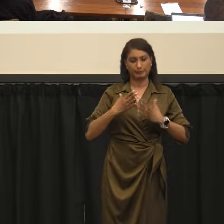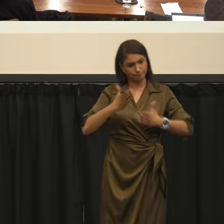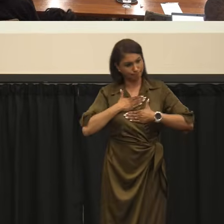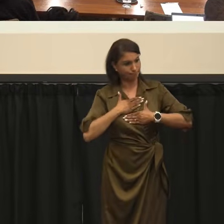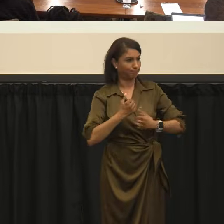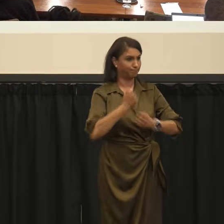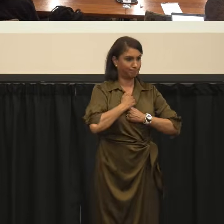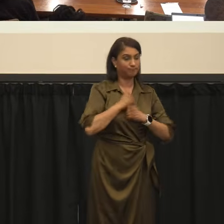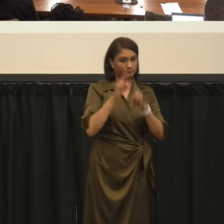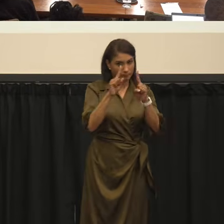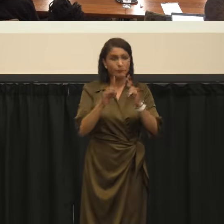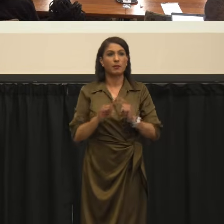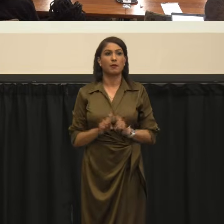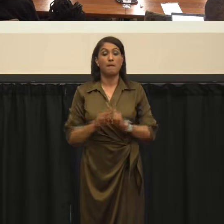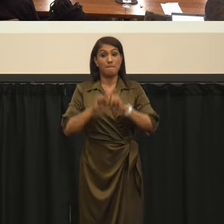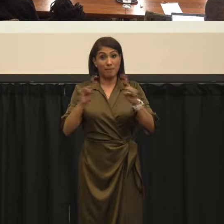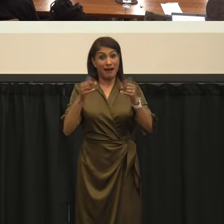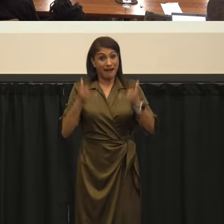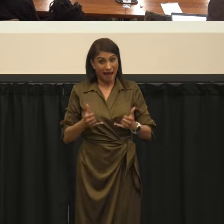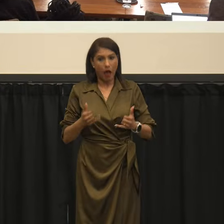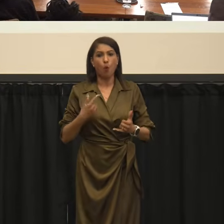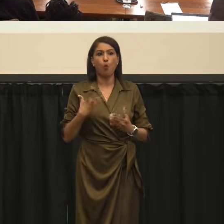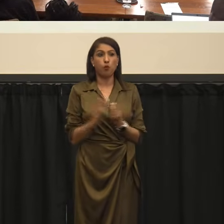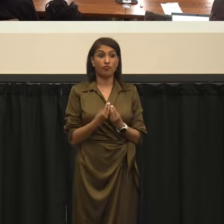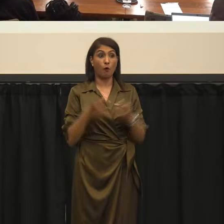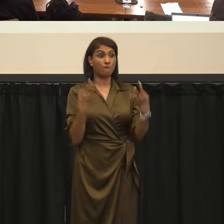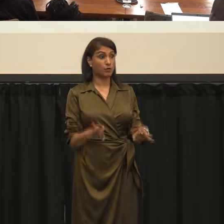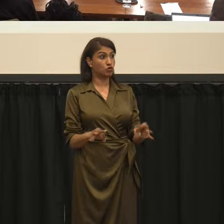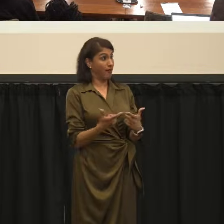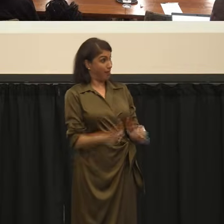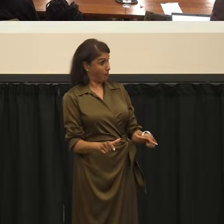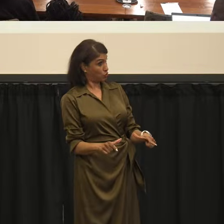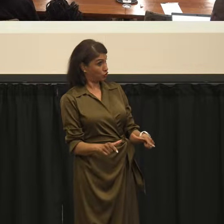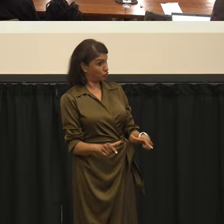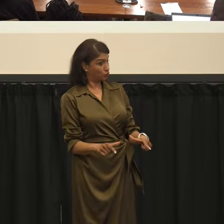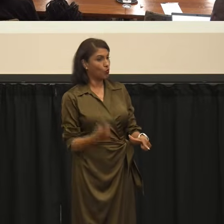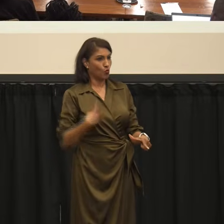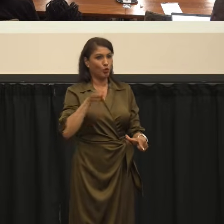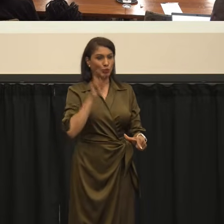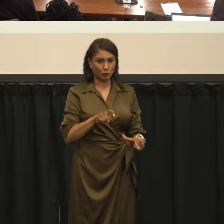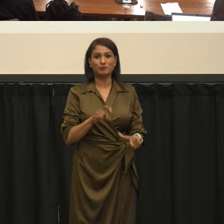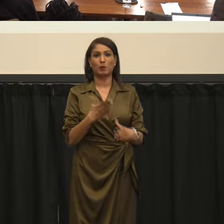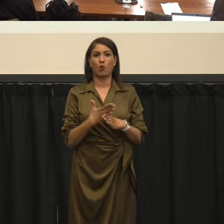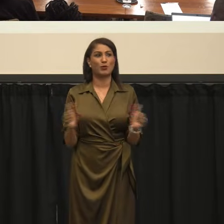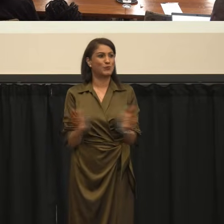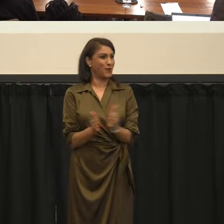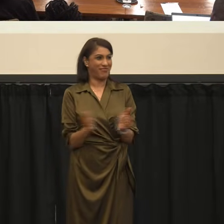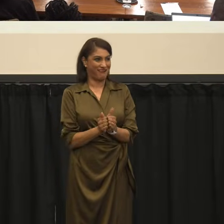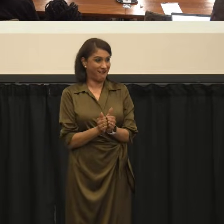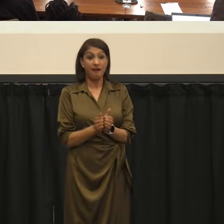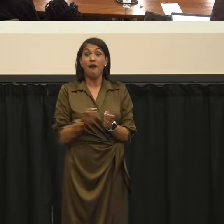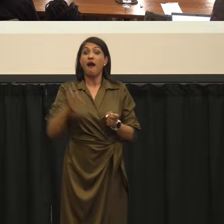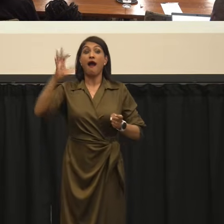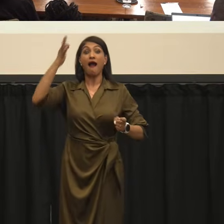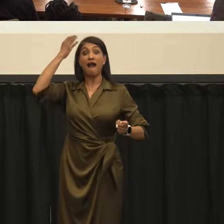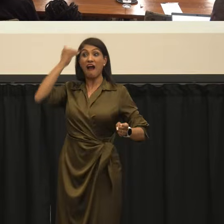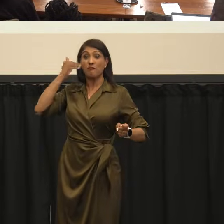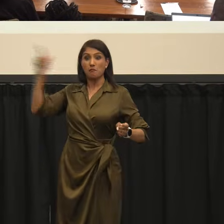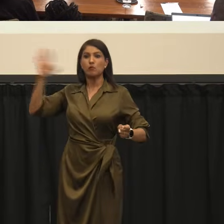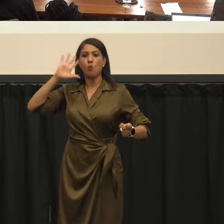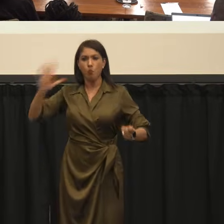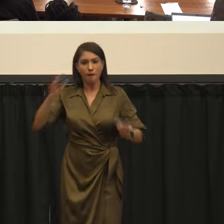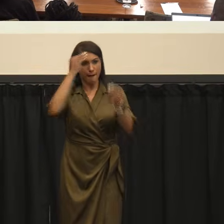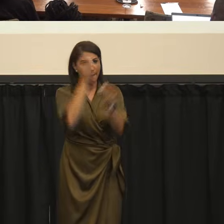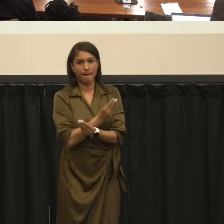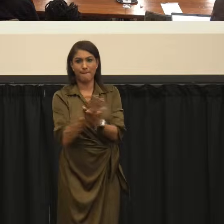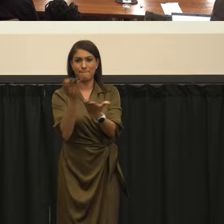We are aware of the issue in terms of intellectual property with the institutions, but now with SASL as an official language, the aim is to